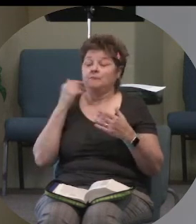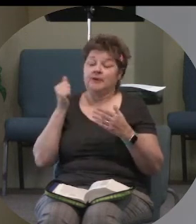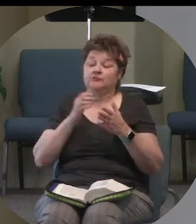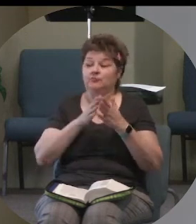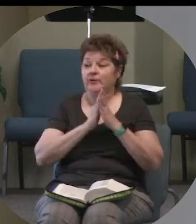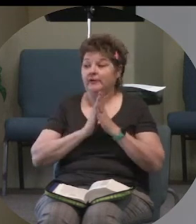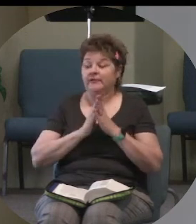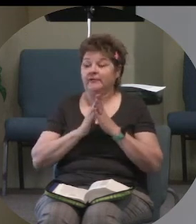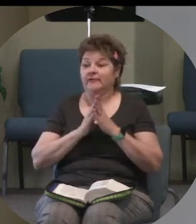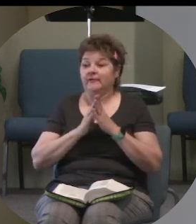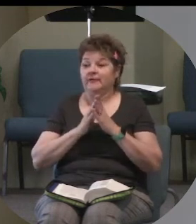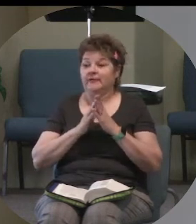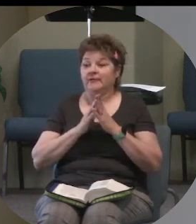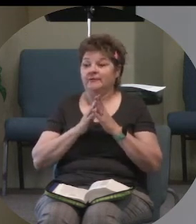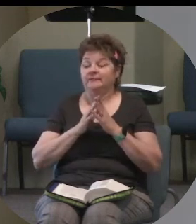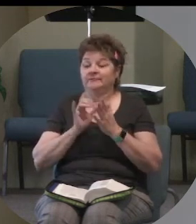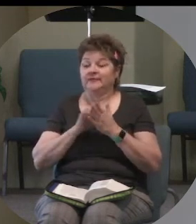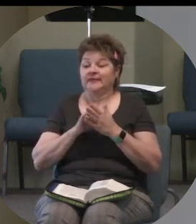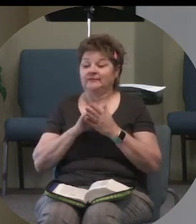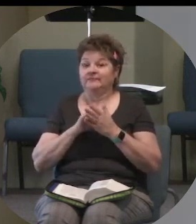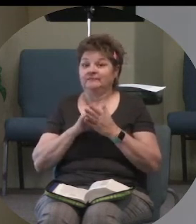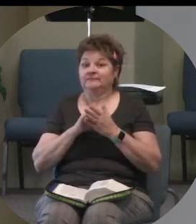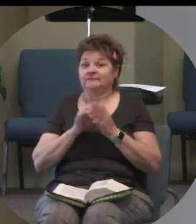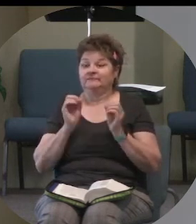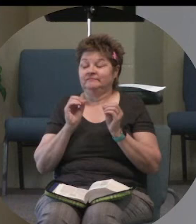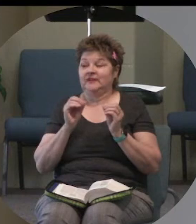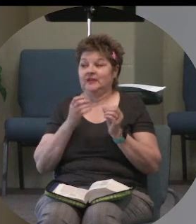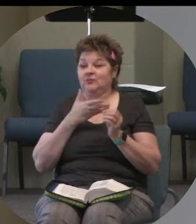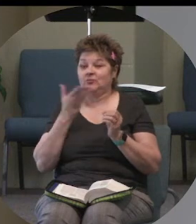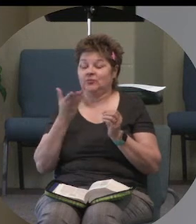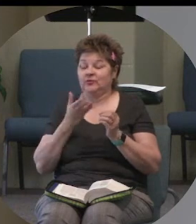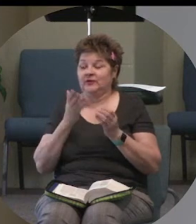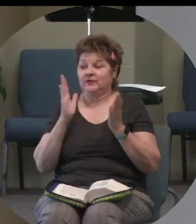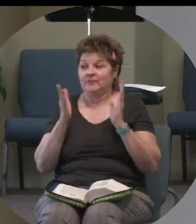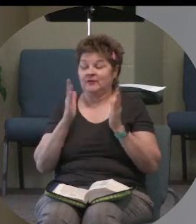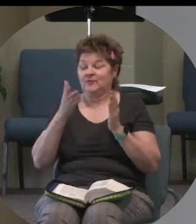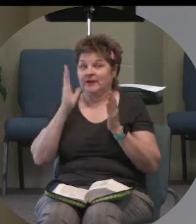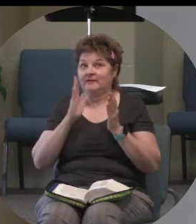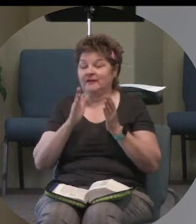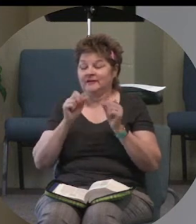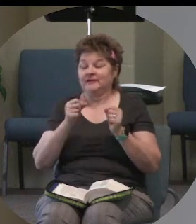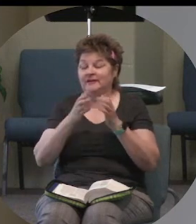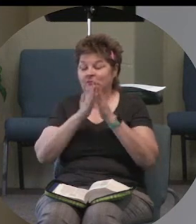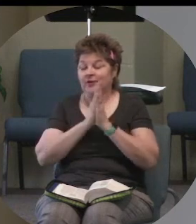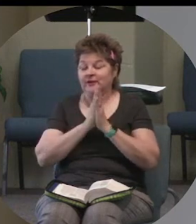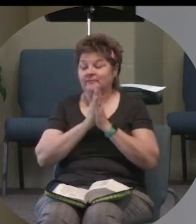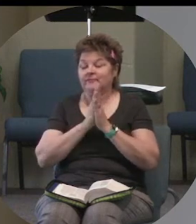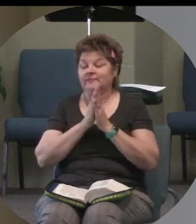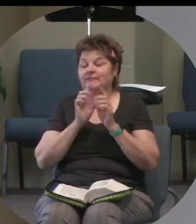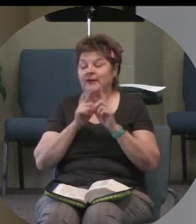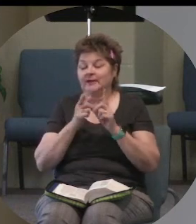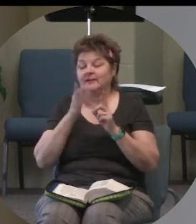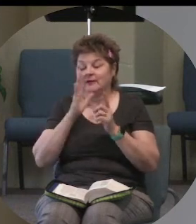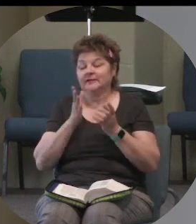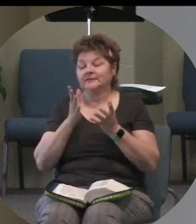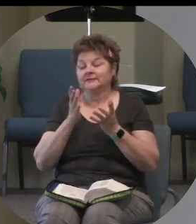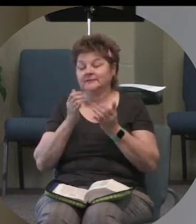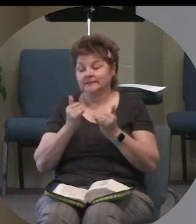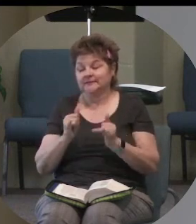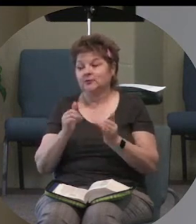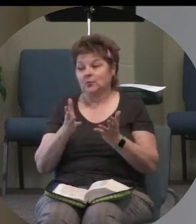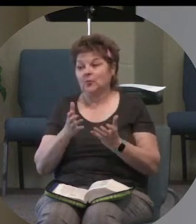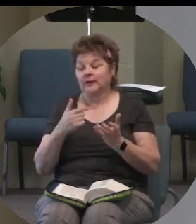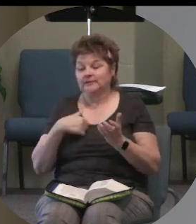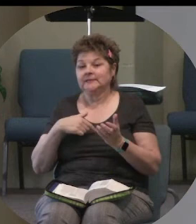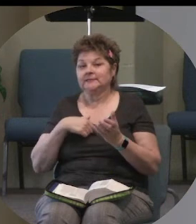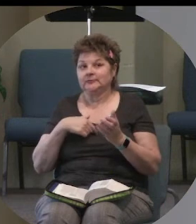that's still nothing compared to what God can pray, because he's so much farther above us, but he still wants us to engage in that act. So as we